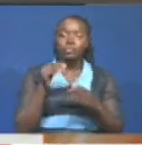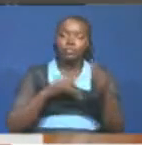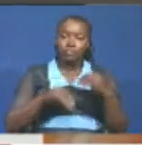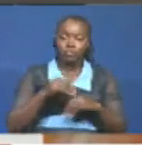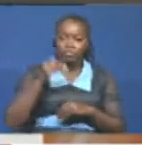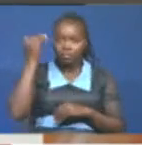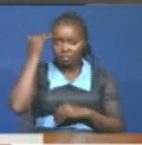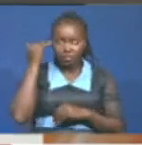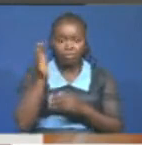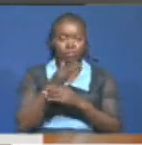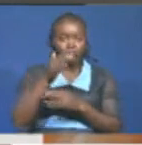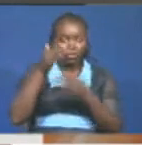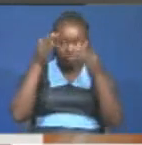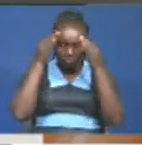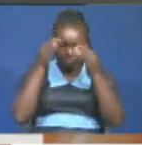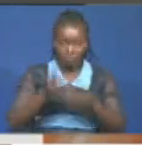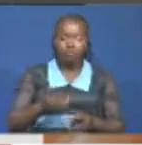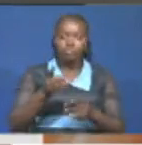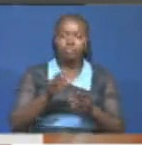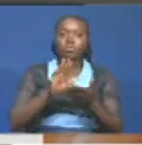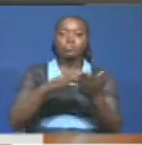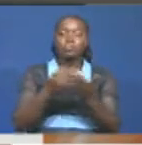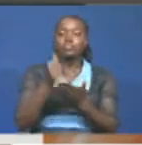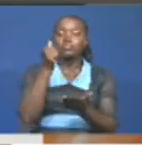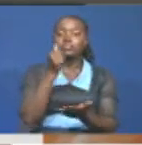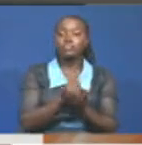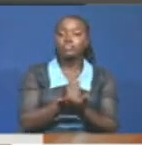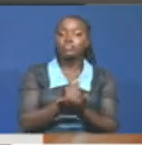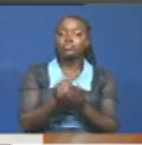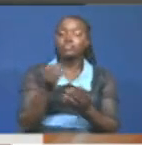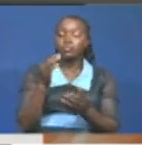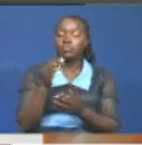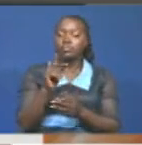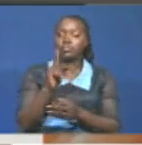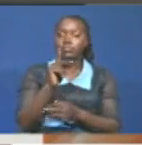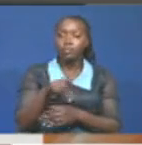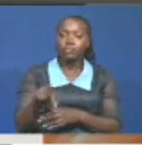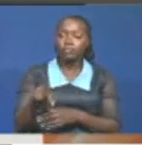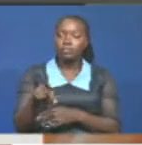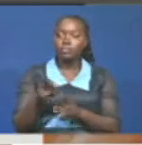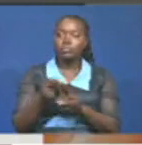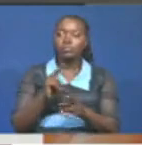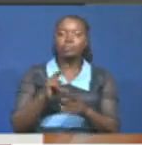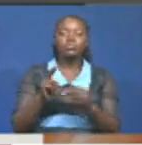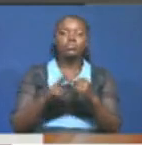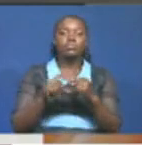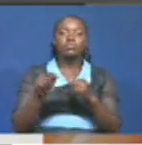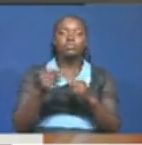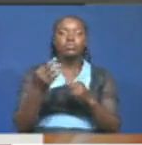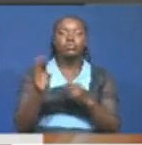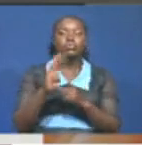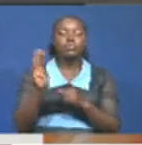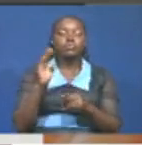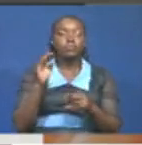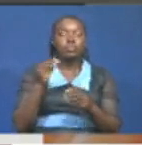Thursday make a ruling on an application by the Office of the Director of Public Prosecution to withdraw the 7.3 billion shillings corruption